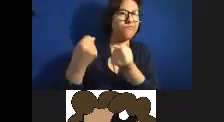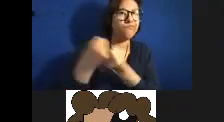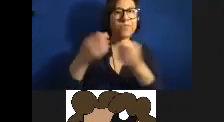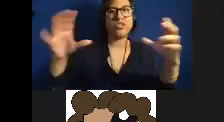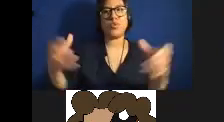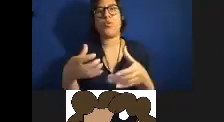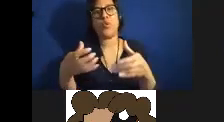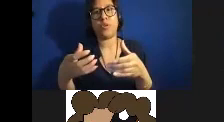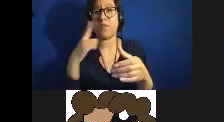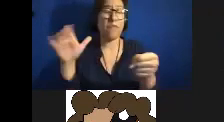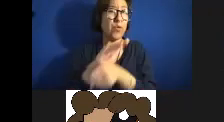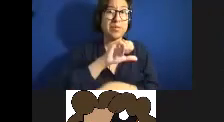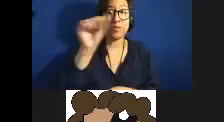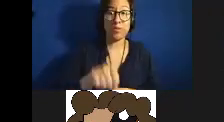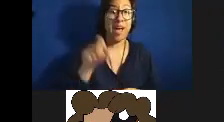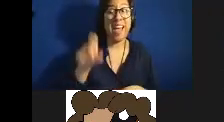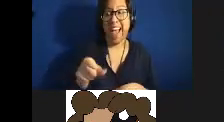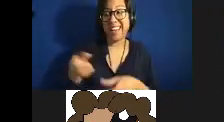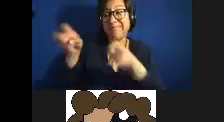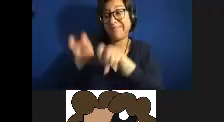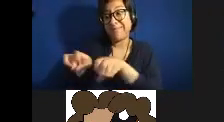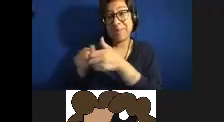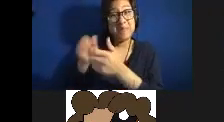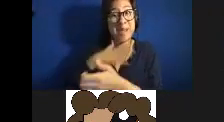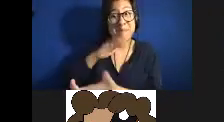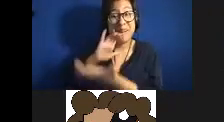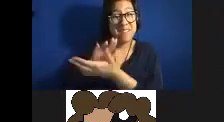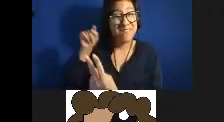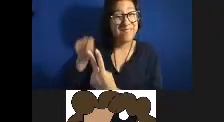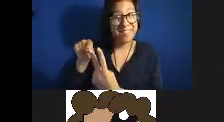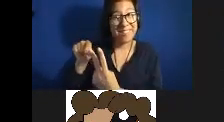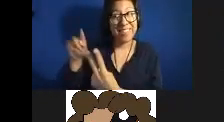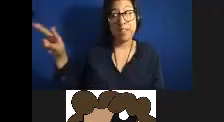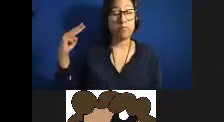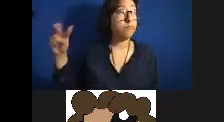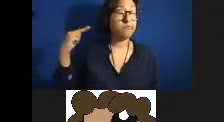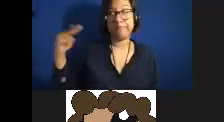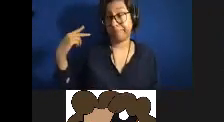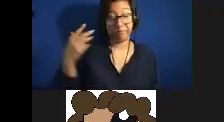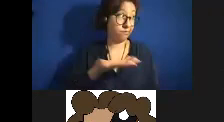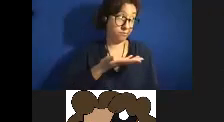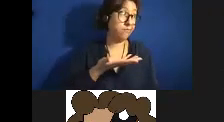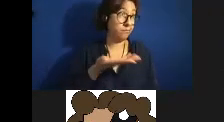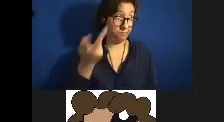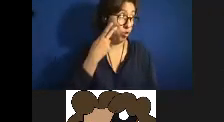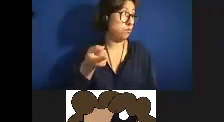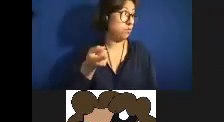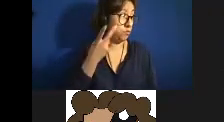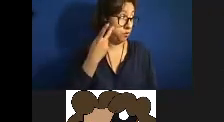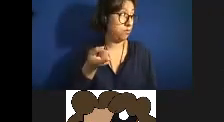an entire semester. And I had to take that class with my partner, right? Who would be looking and be like, mm-hmm, you know?